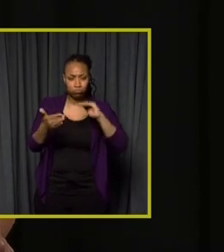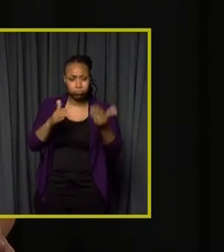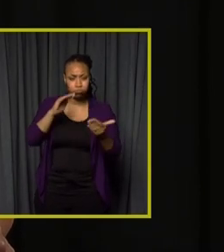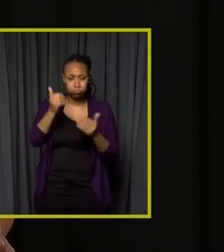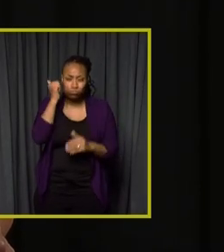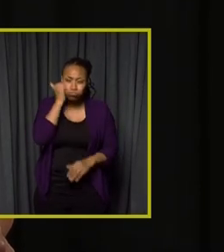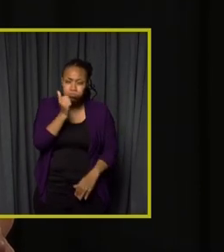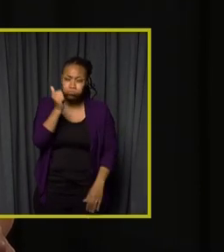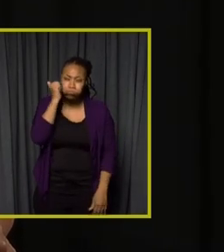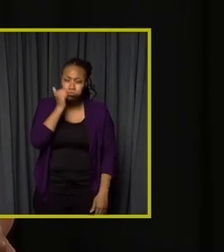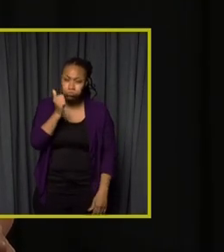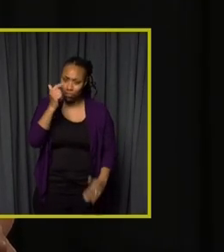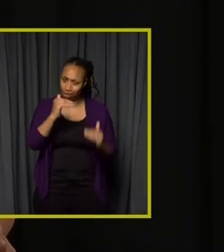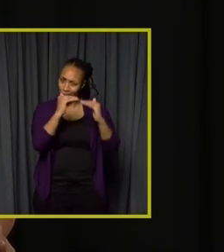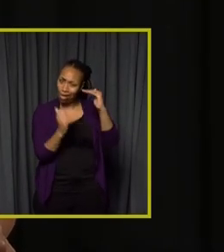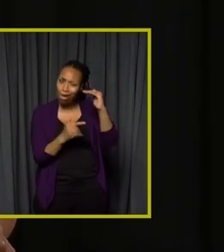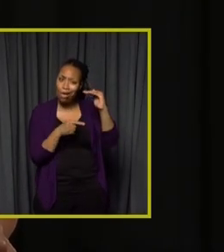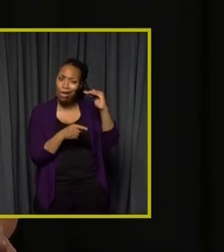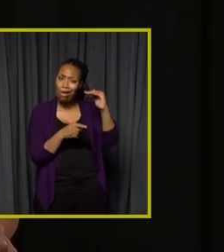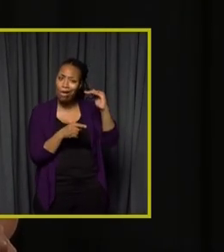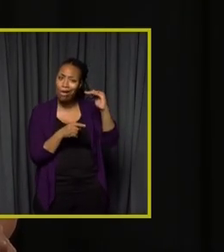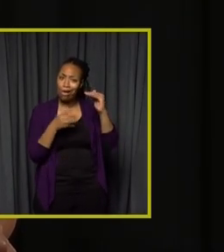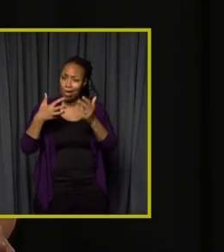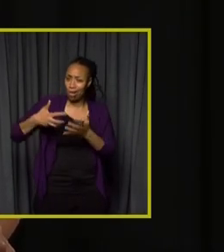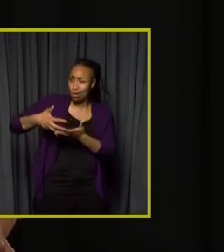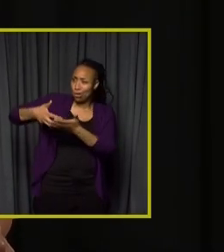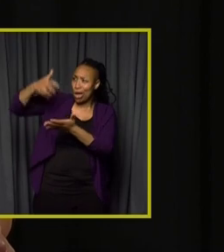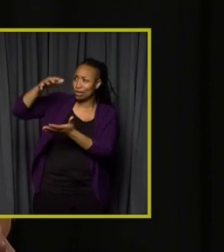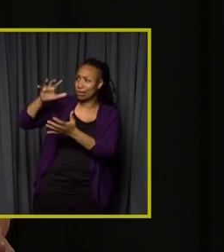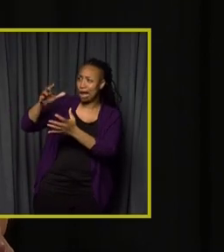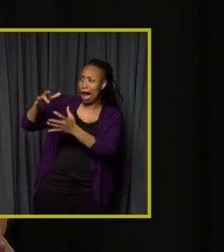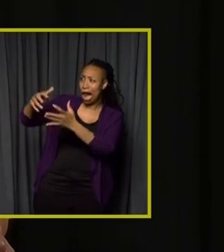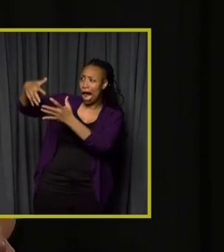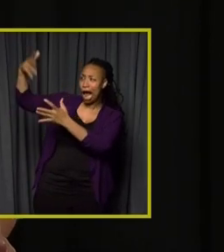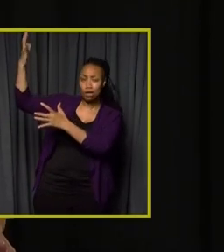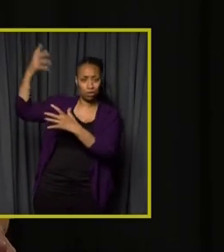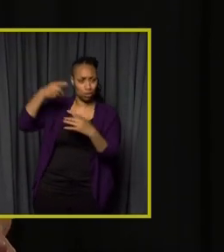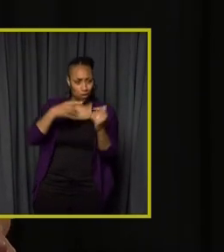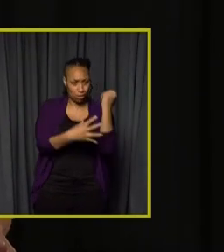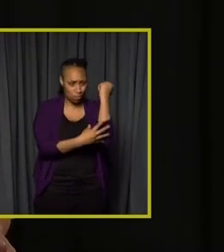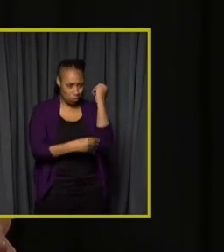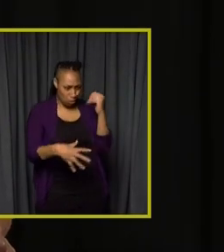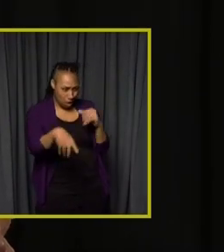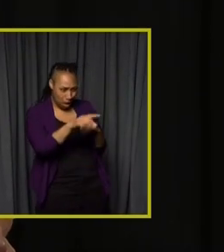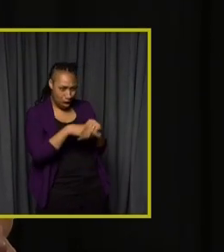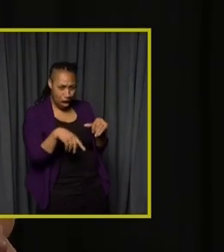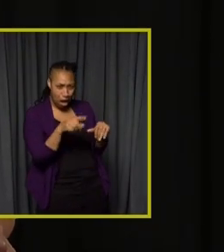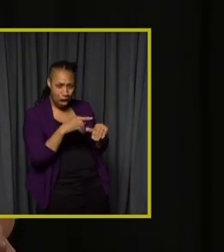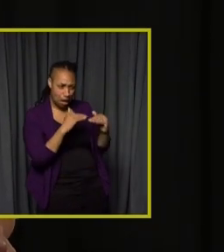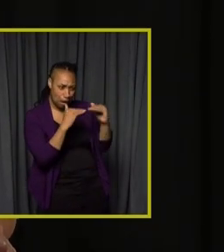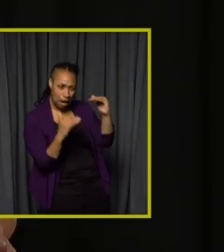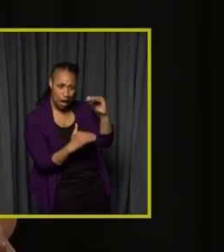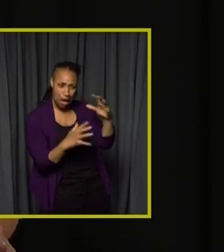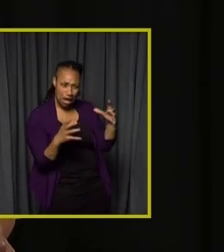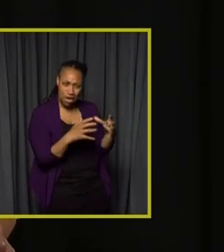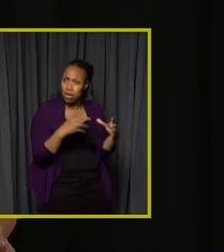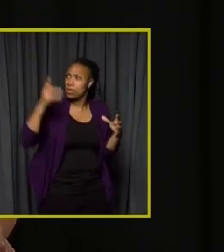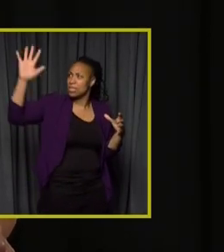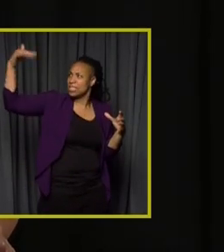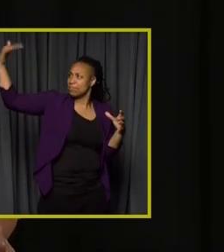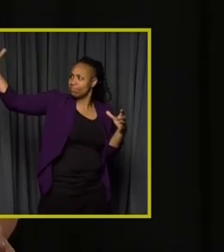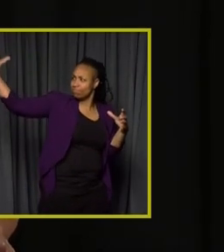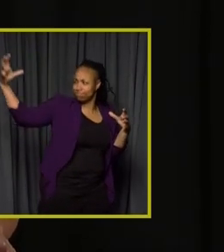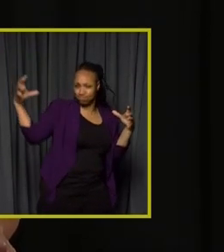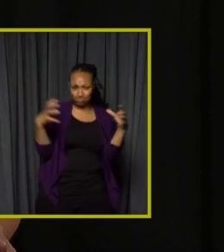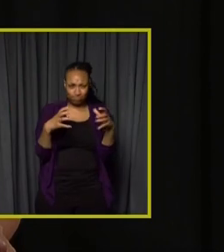this, the richest country in the world, who must come together, organize together, demand justice together